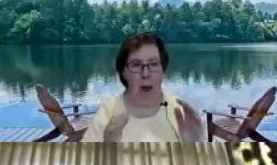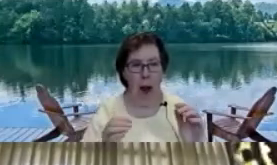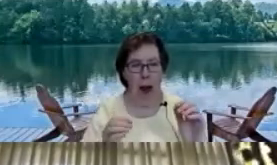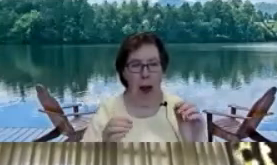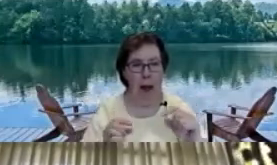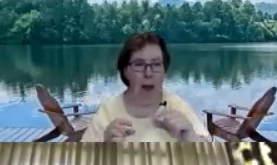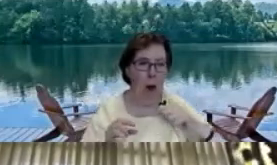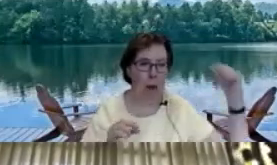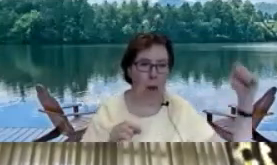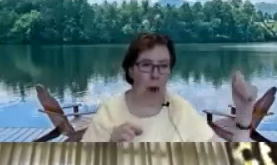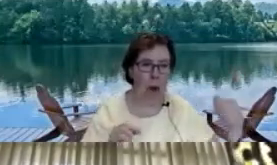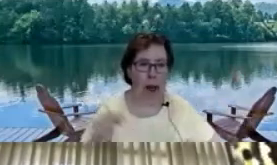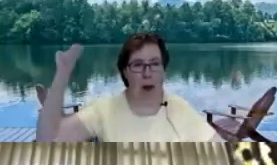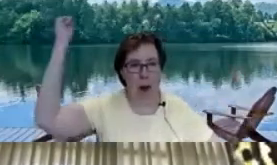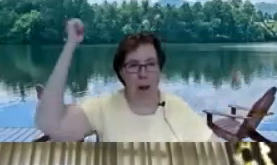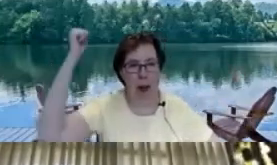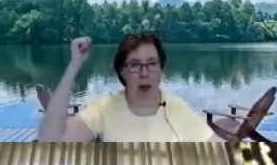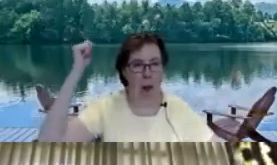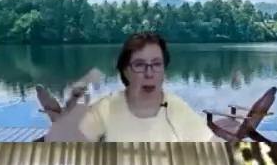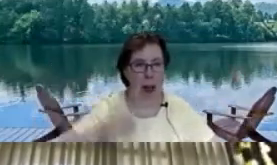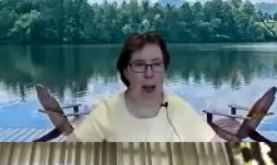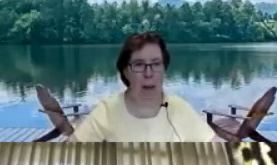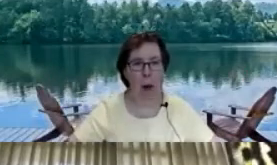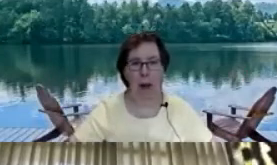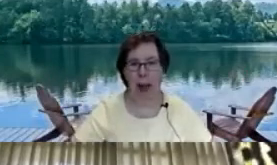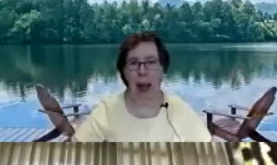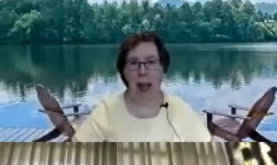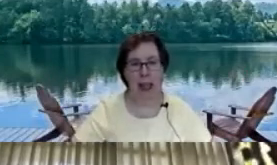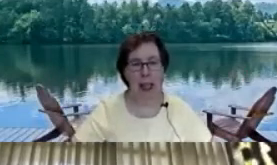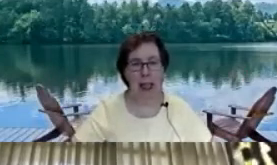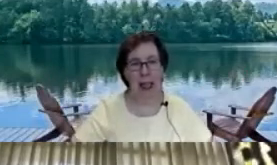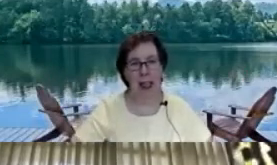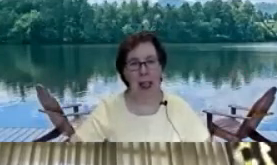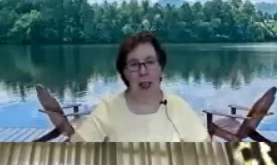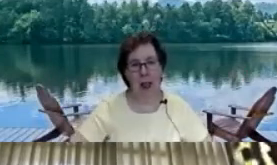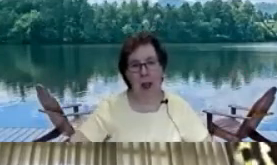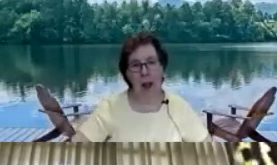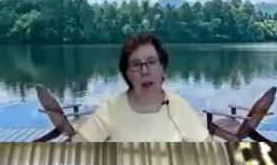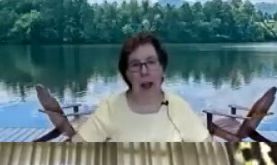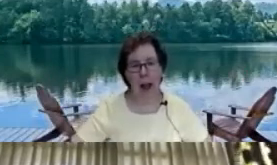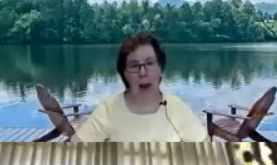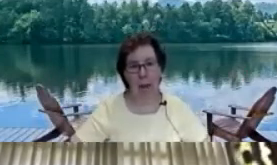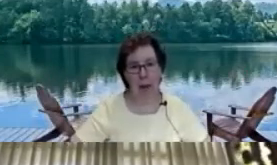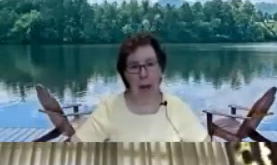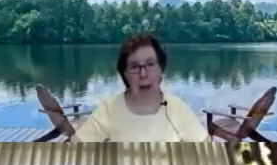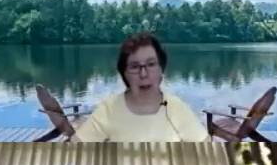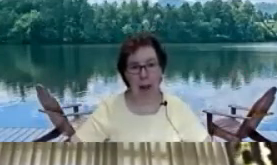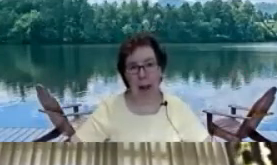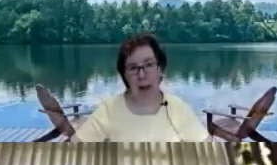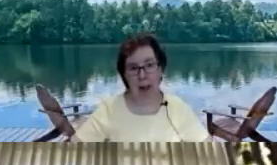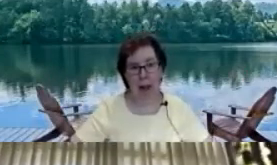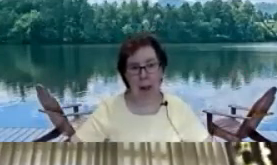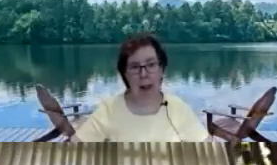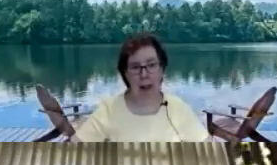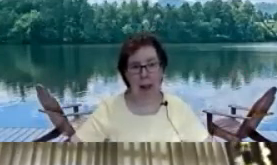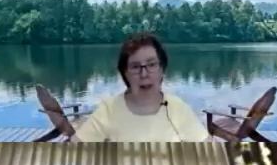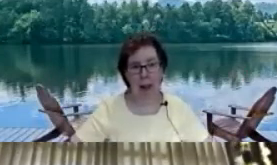colors, and even the lines in the back where it would be lighting in some sort of, a stadium